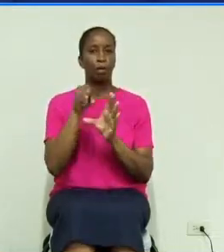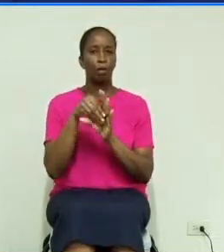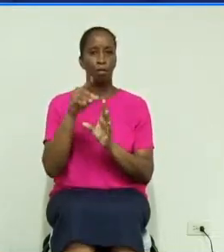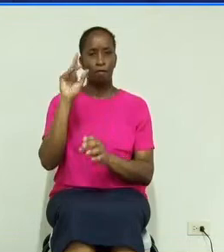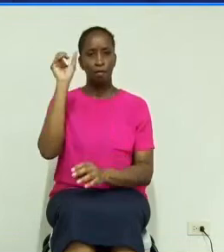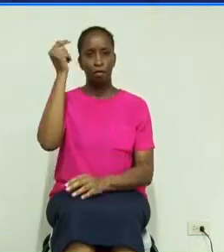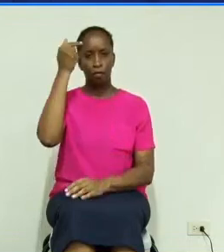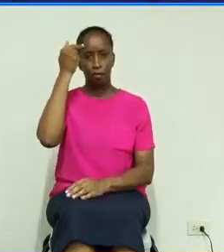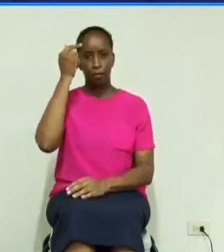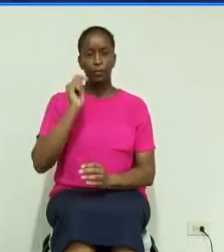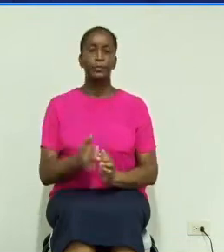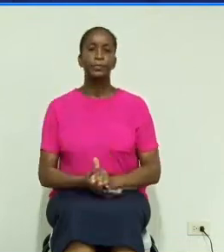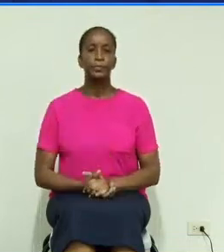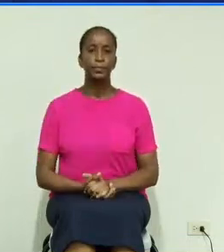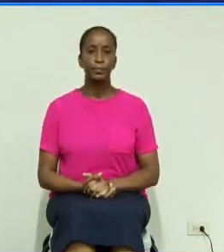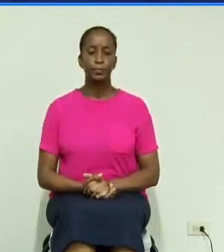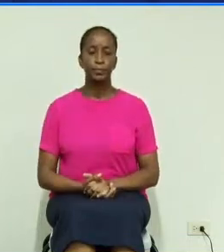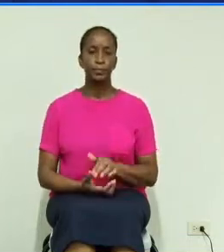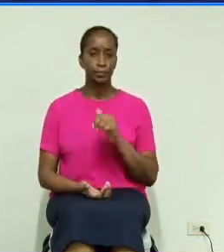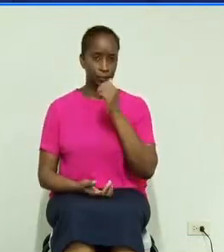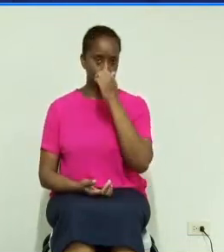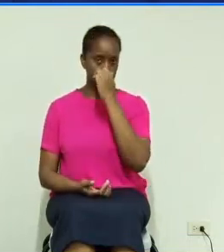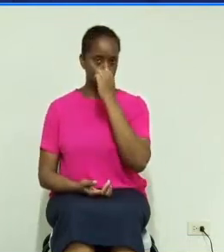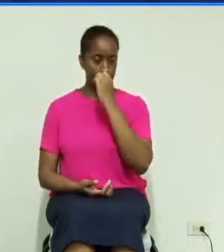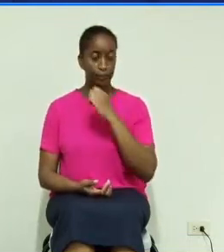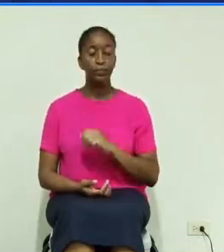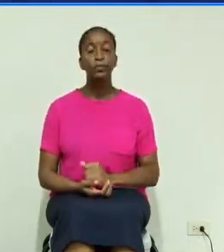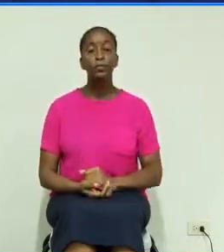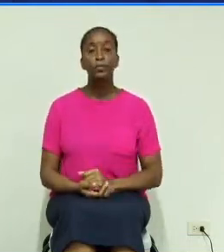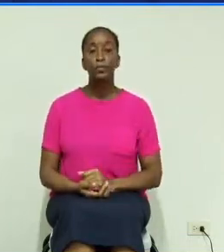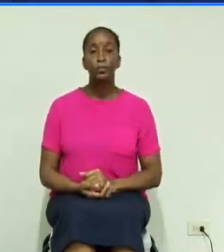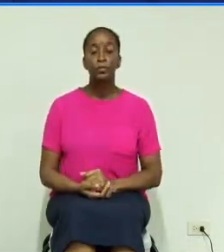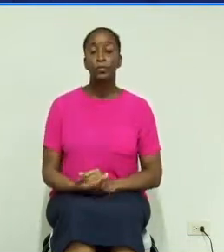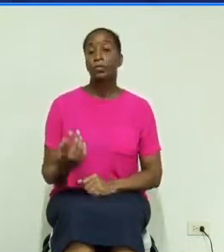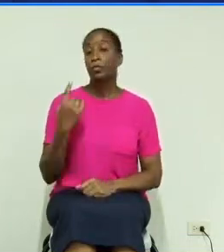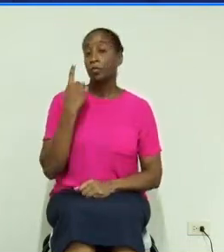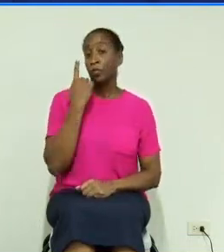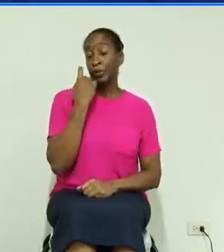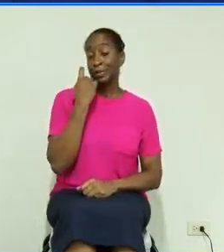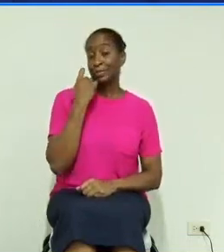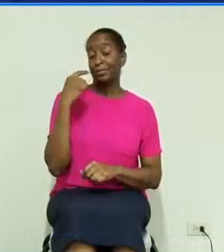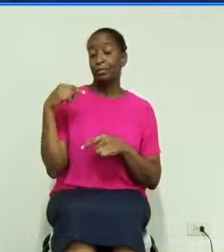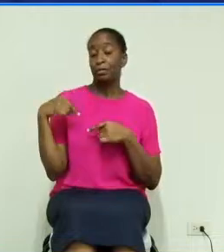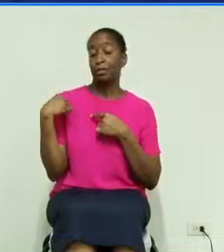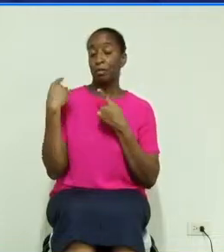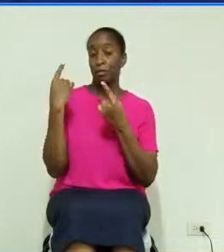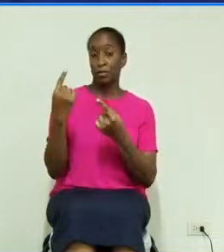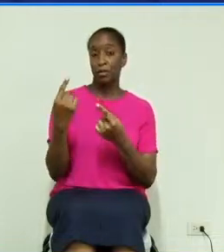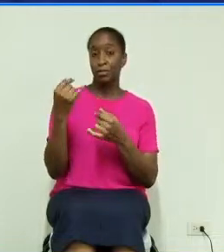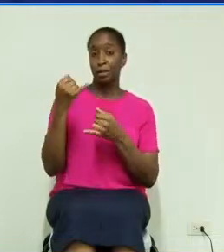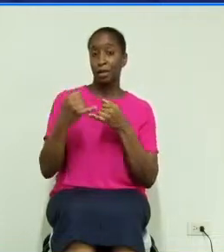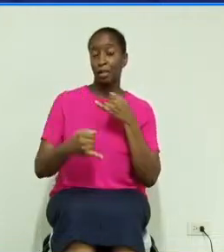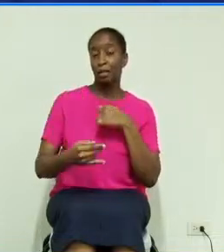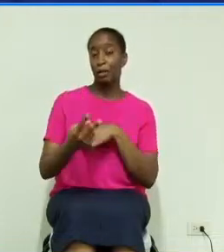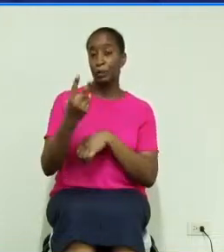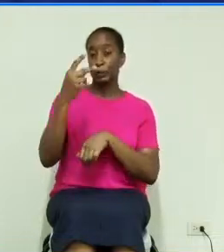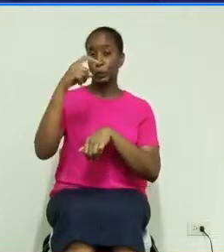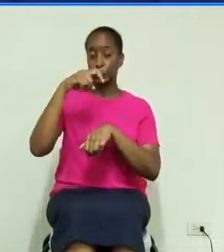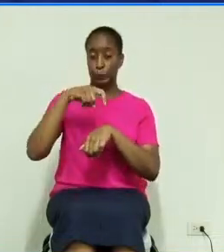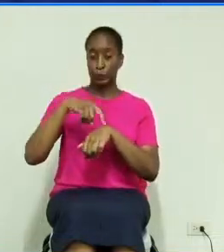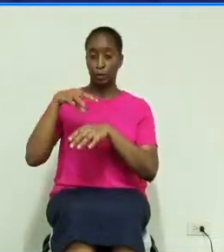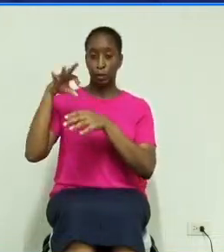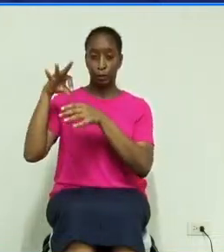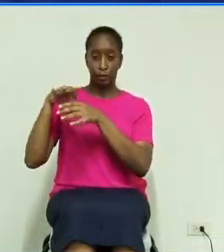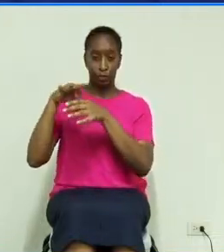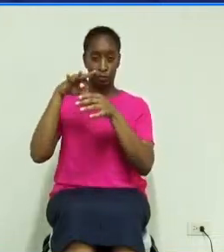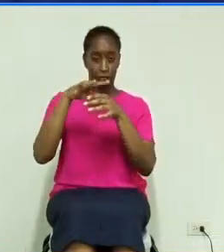election cycles, this is still left to the disposition of the Prime Minister, to the disposition of the